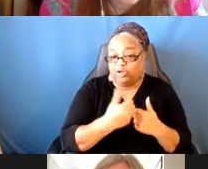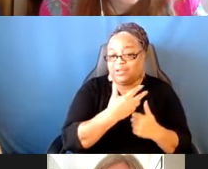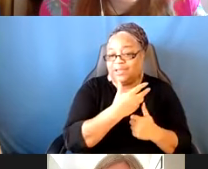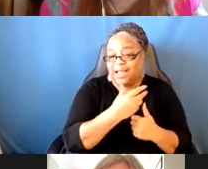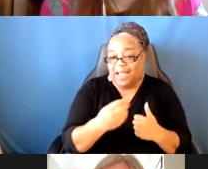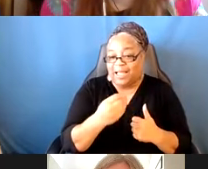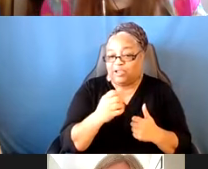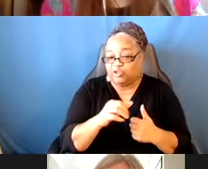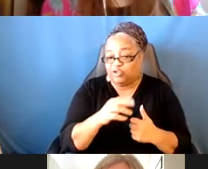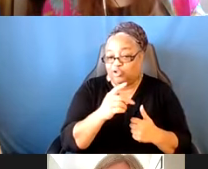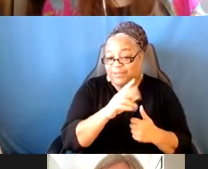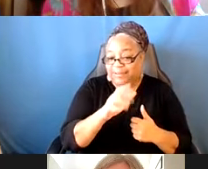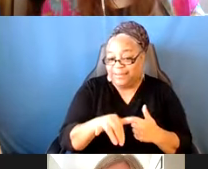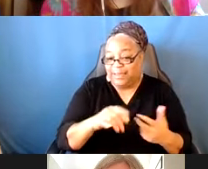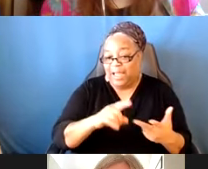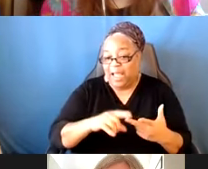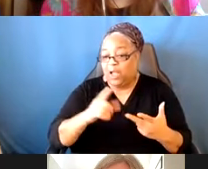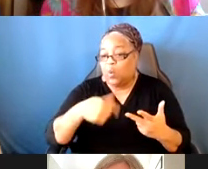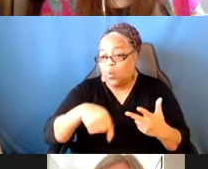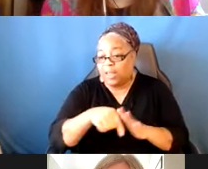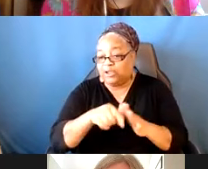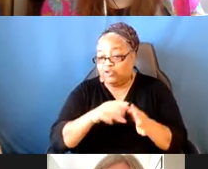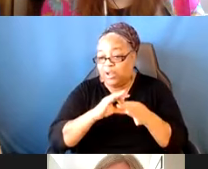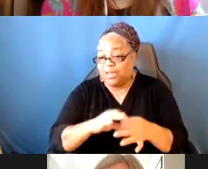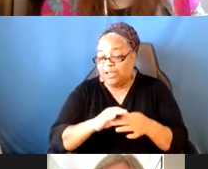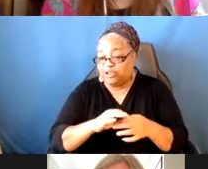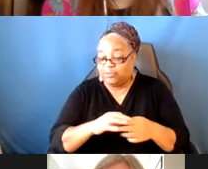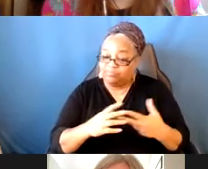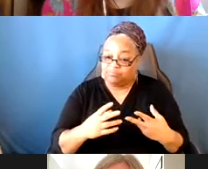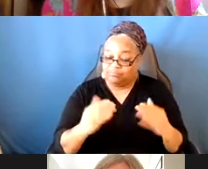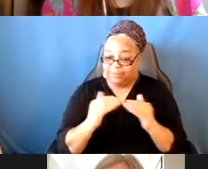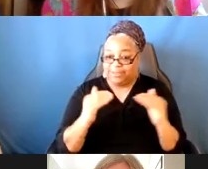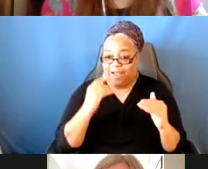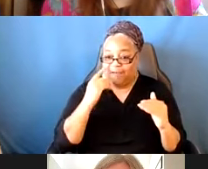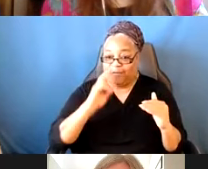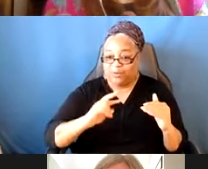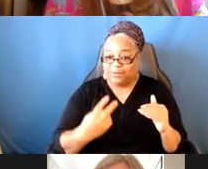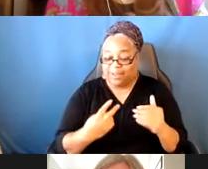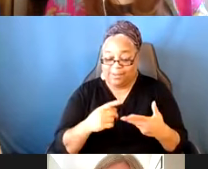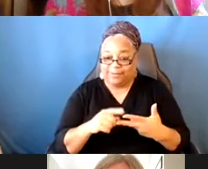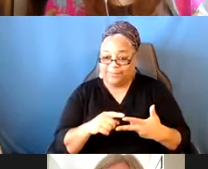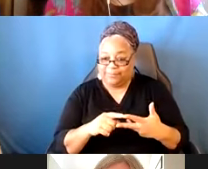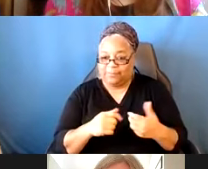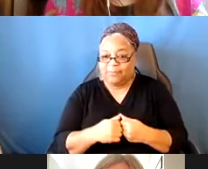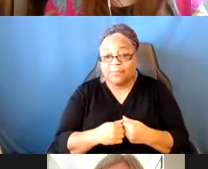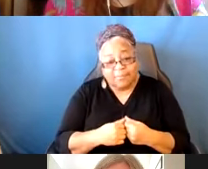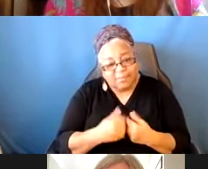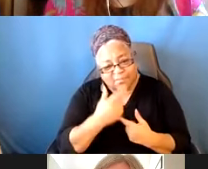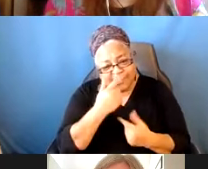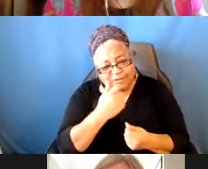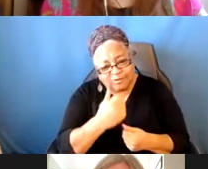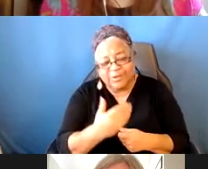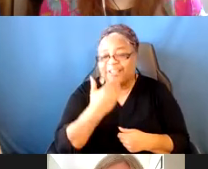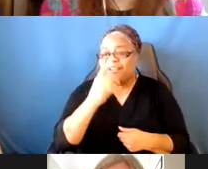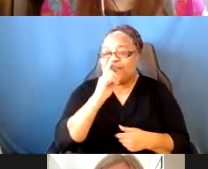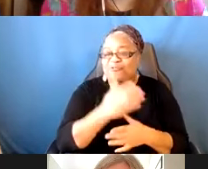for second. Interesting. Well, thank you all for sharing that. I'm glad we had this